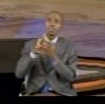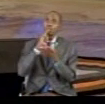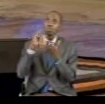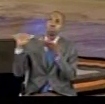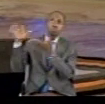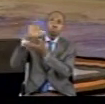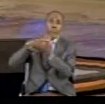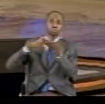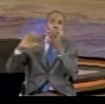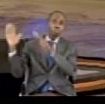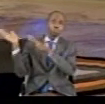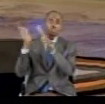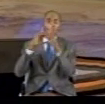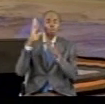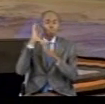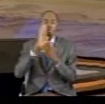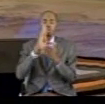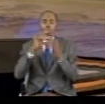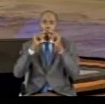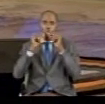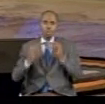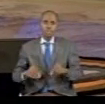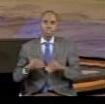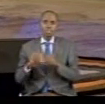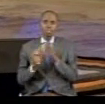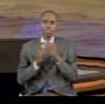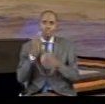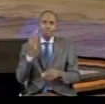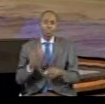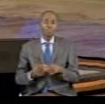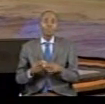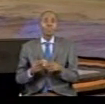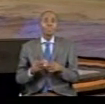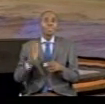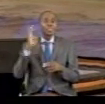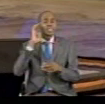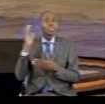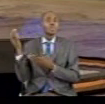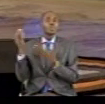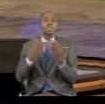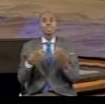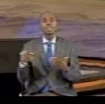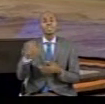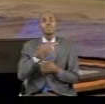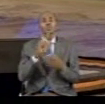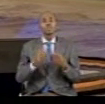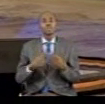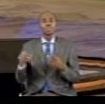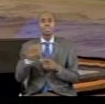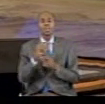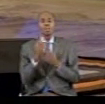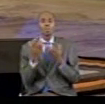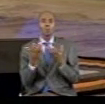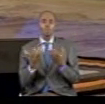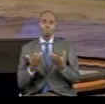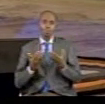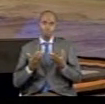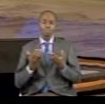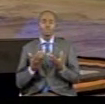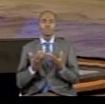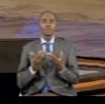he bringeth them unto their desired haven. He bringeth